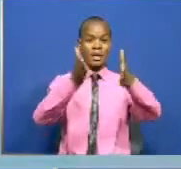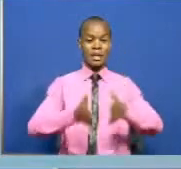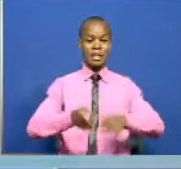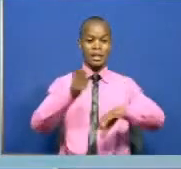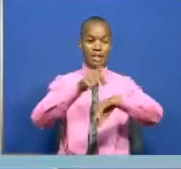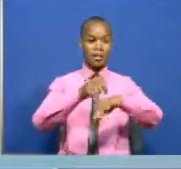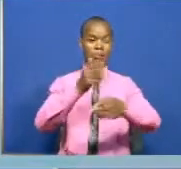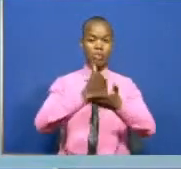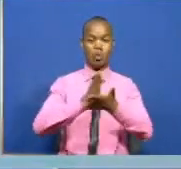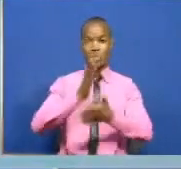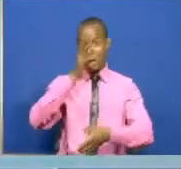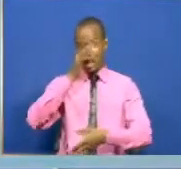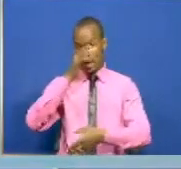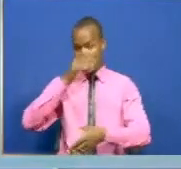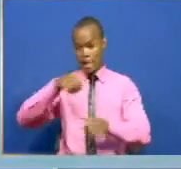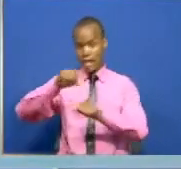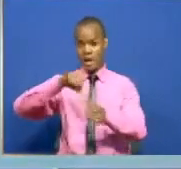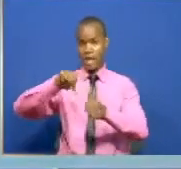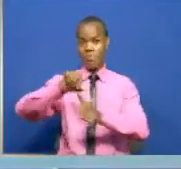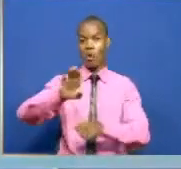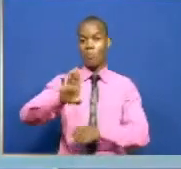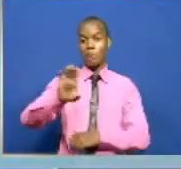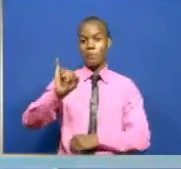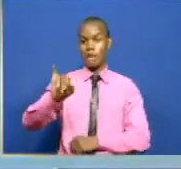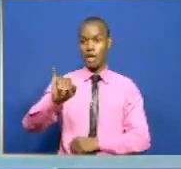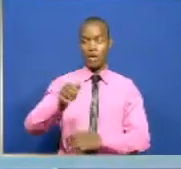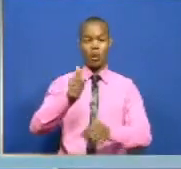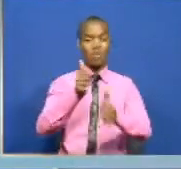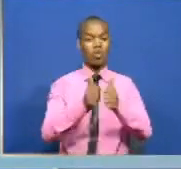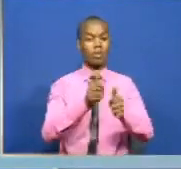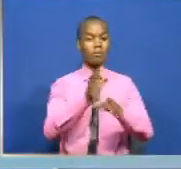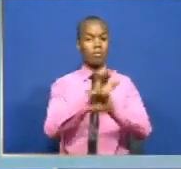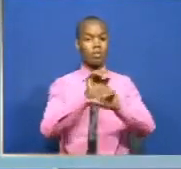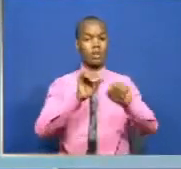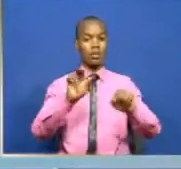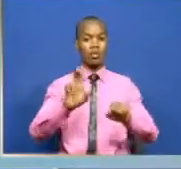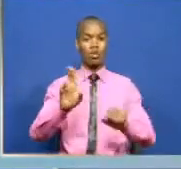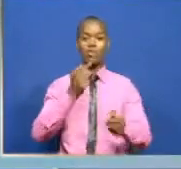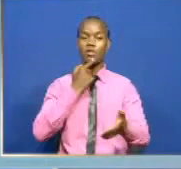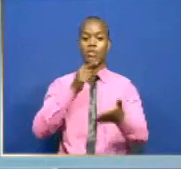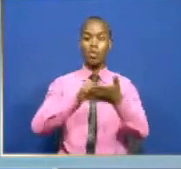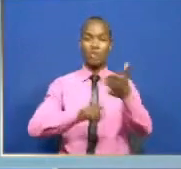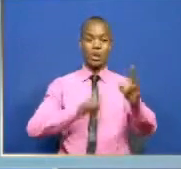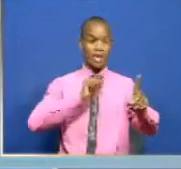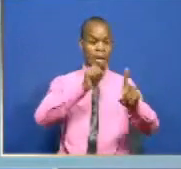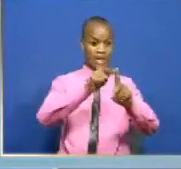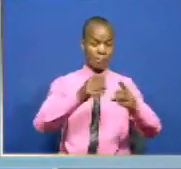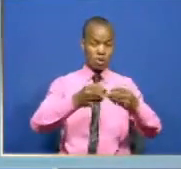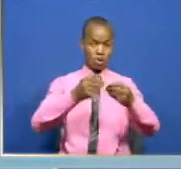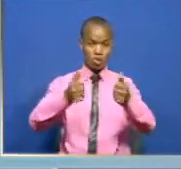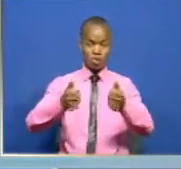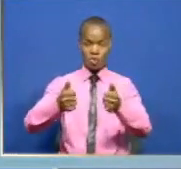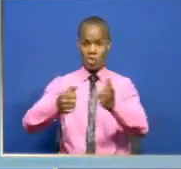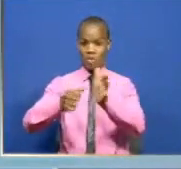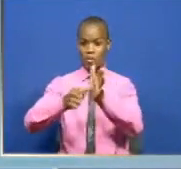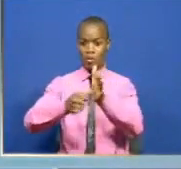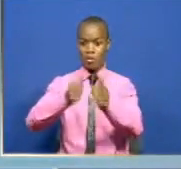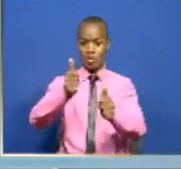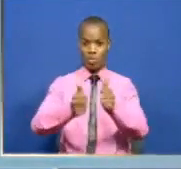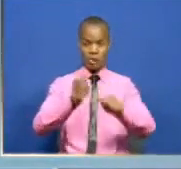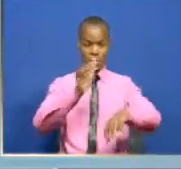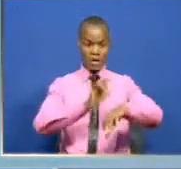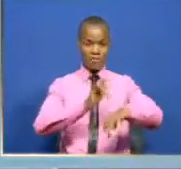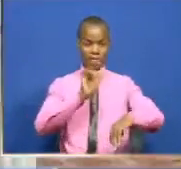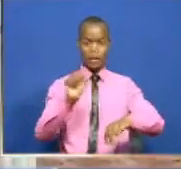peddling lies on the Building Bridges initiative, which he says seeks to offer solutions to perennial problems facing the